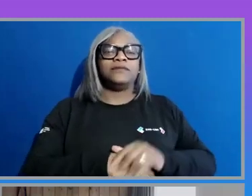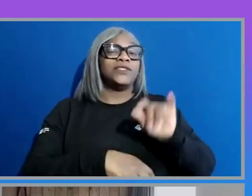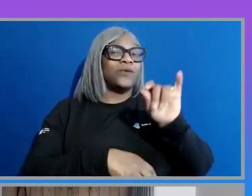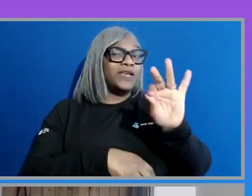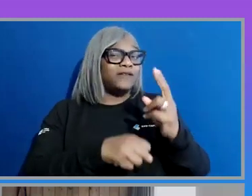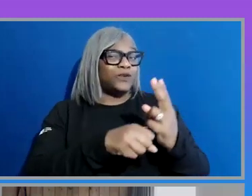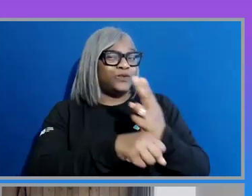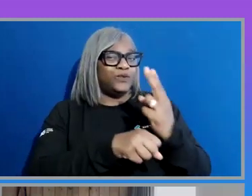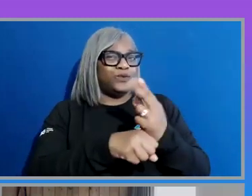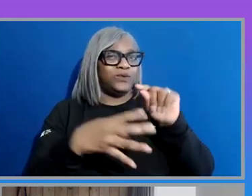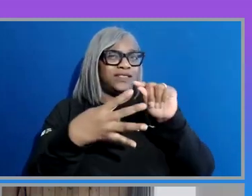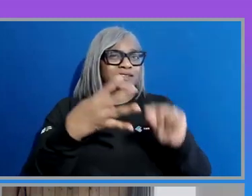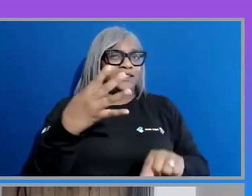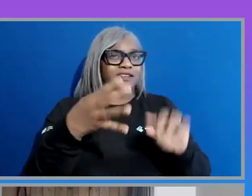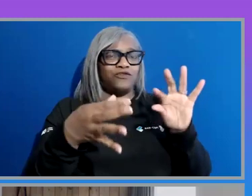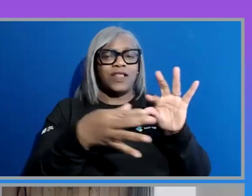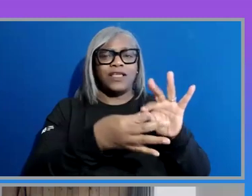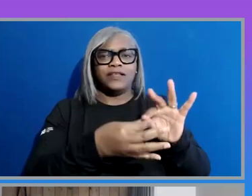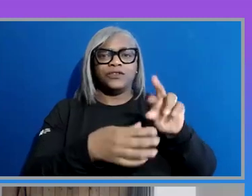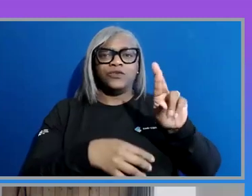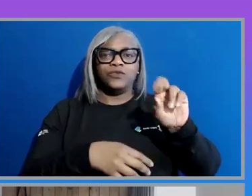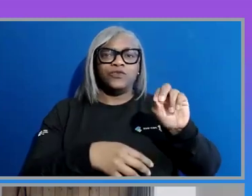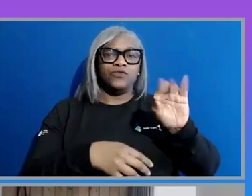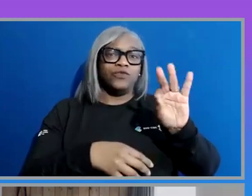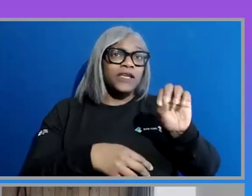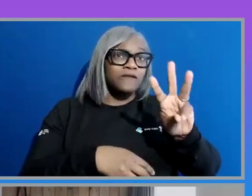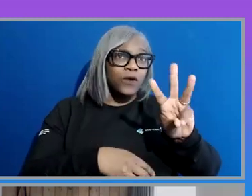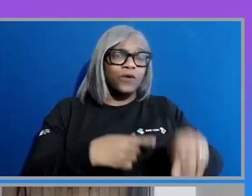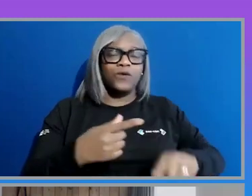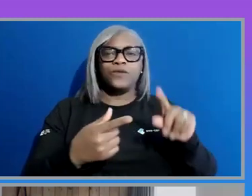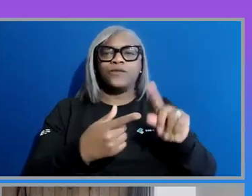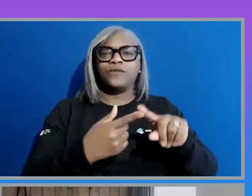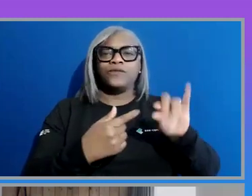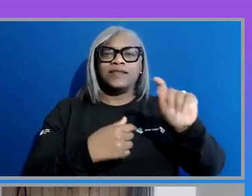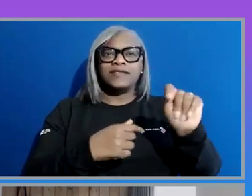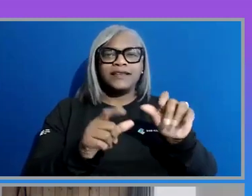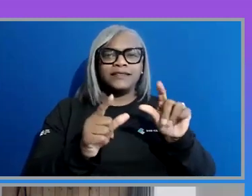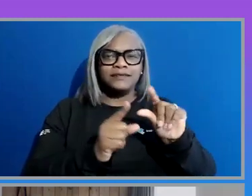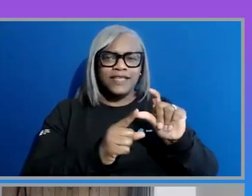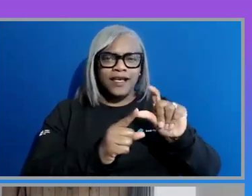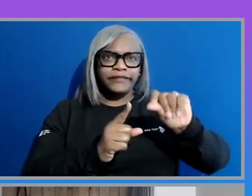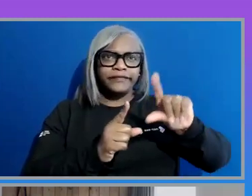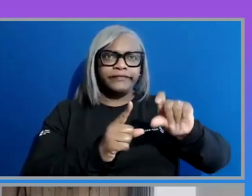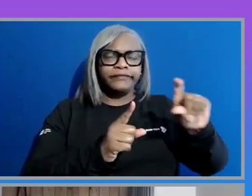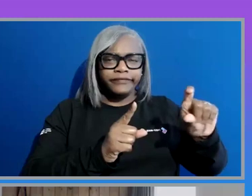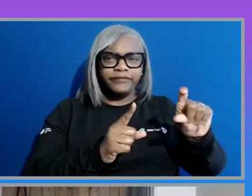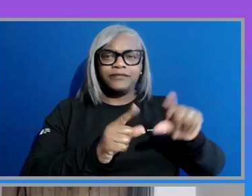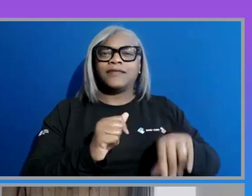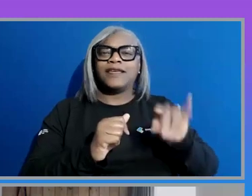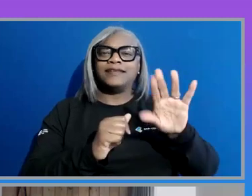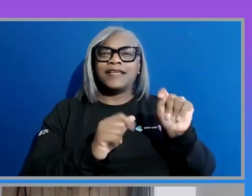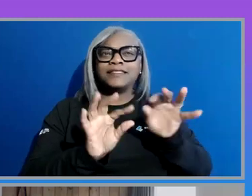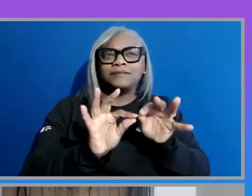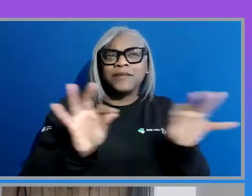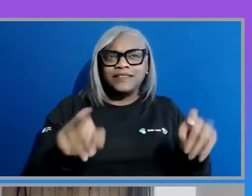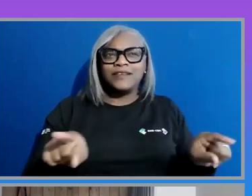related to Reflow, text resizing, and text spacing, you sort of get some responsive design for free. Pretty neat, huh?